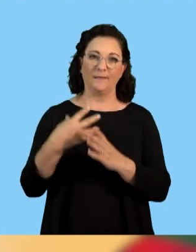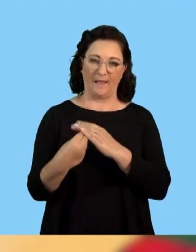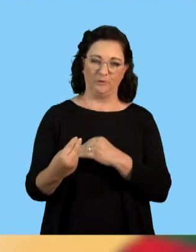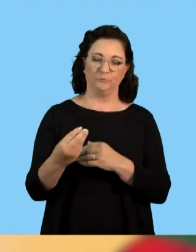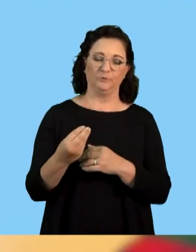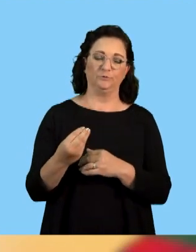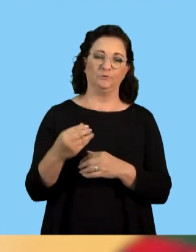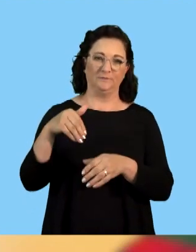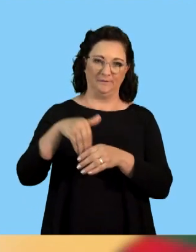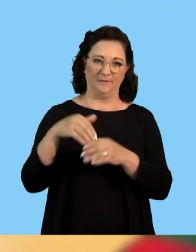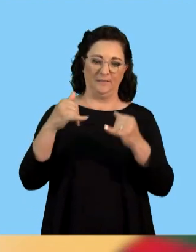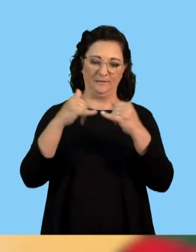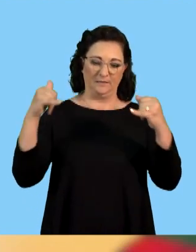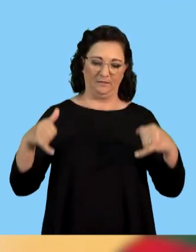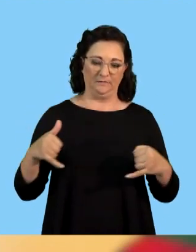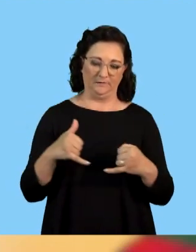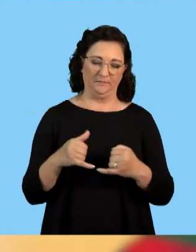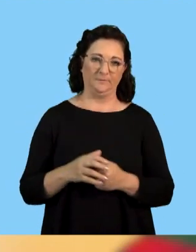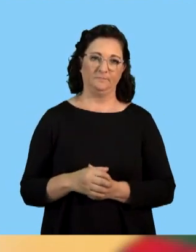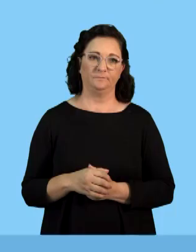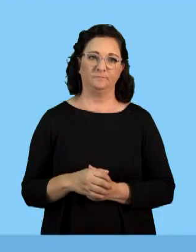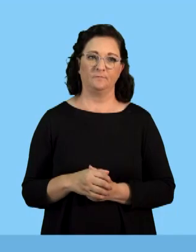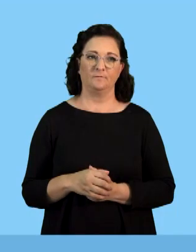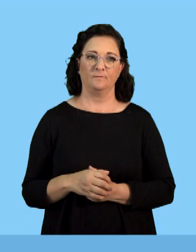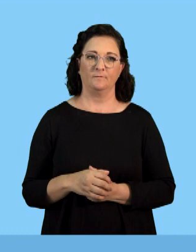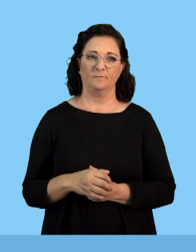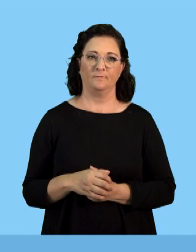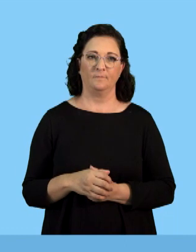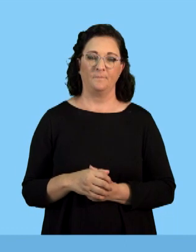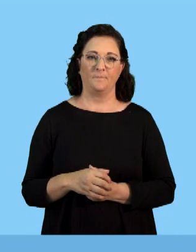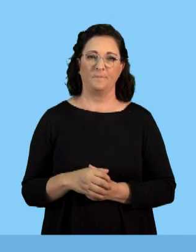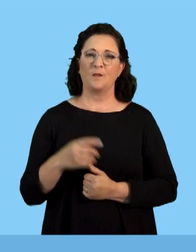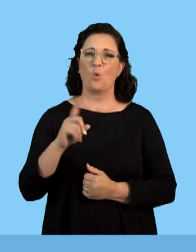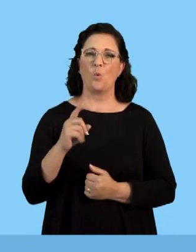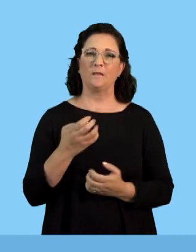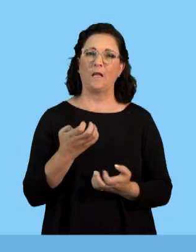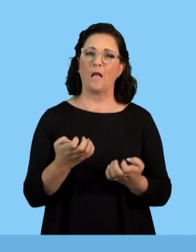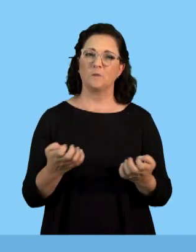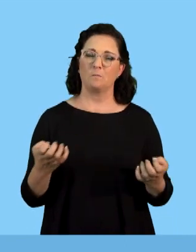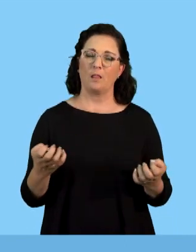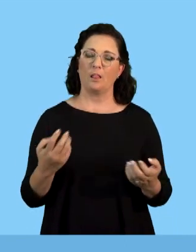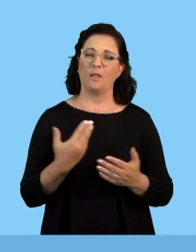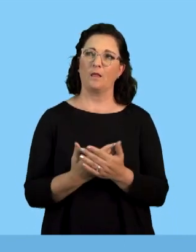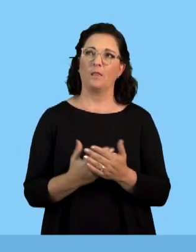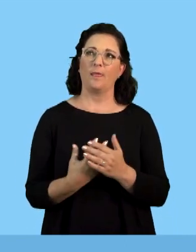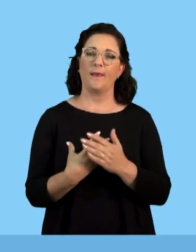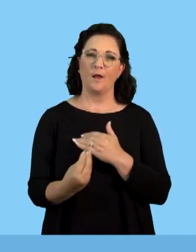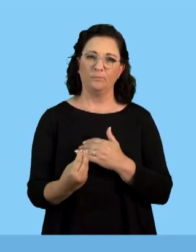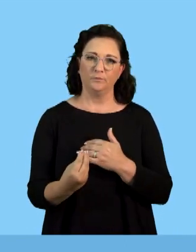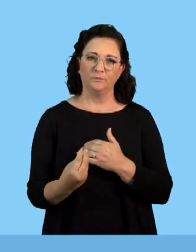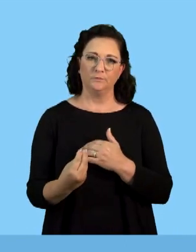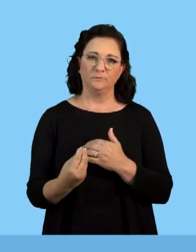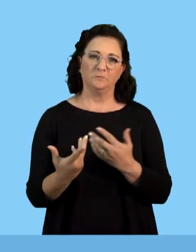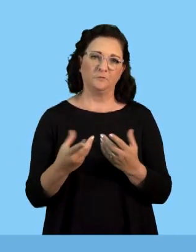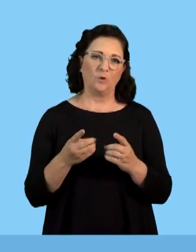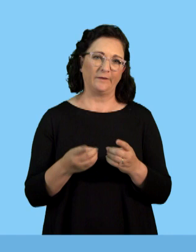an output device. So in an electrical circuit, what is it, or what are the examples of the output devices that we find